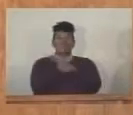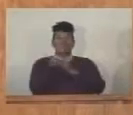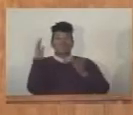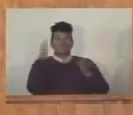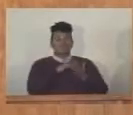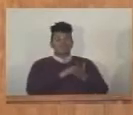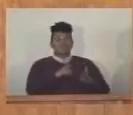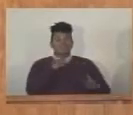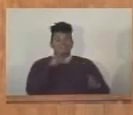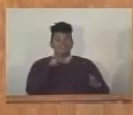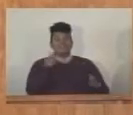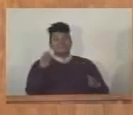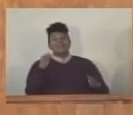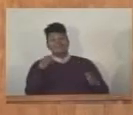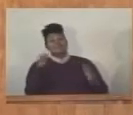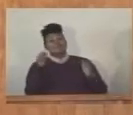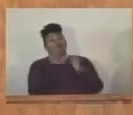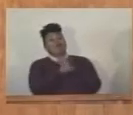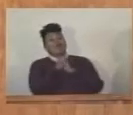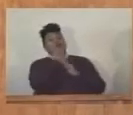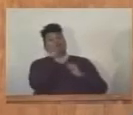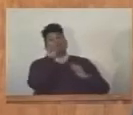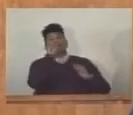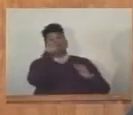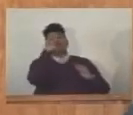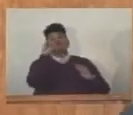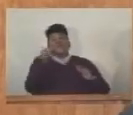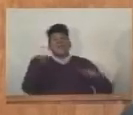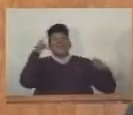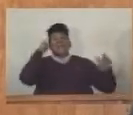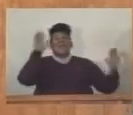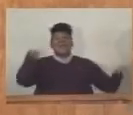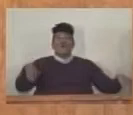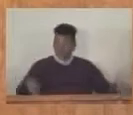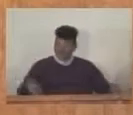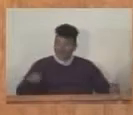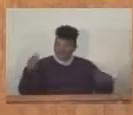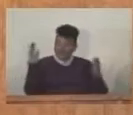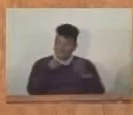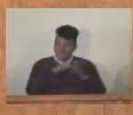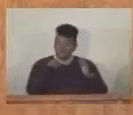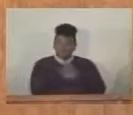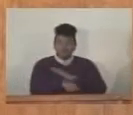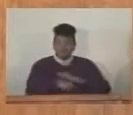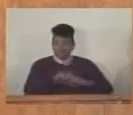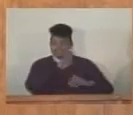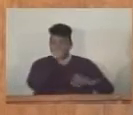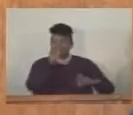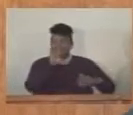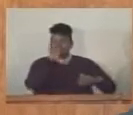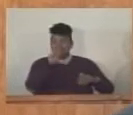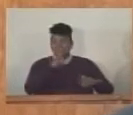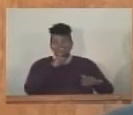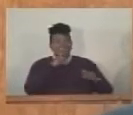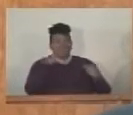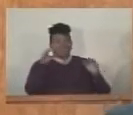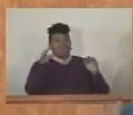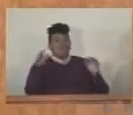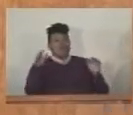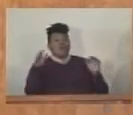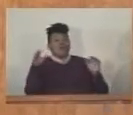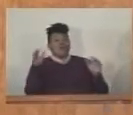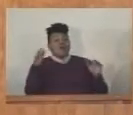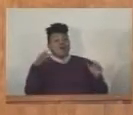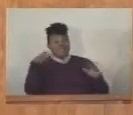something called Zozo and think that that will reduce murder. It never did. A comprehensive crime plan is